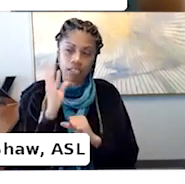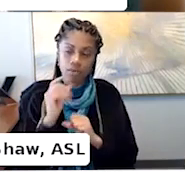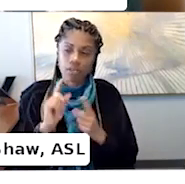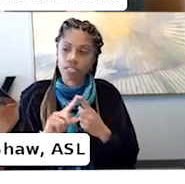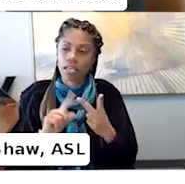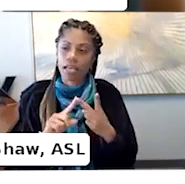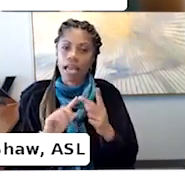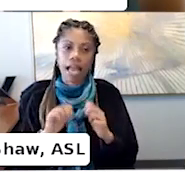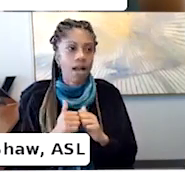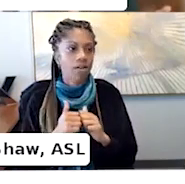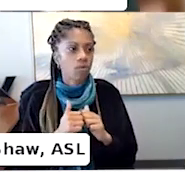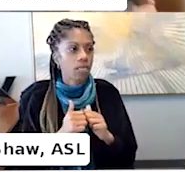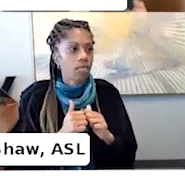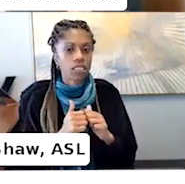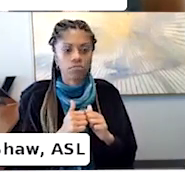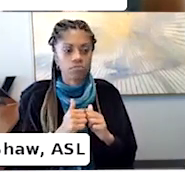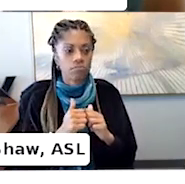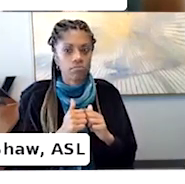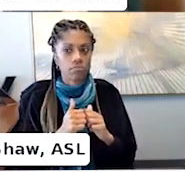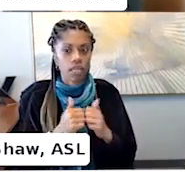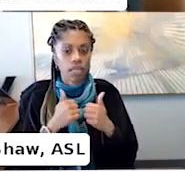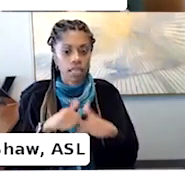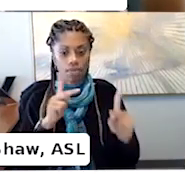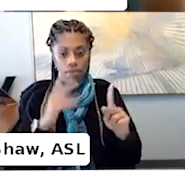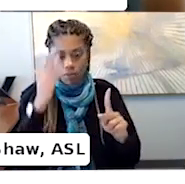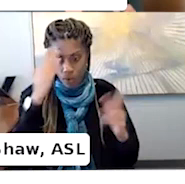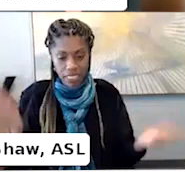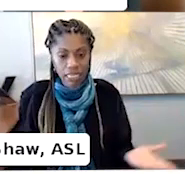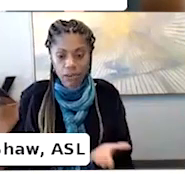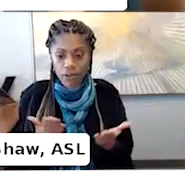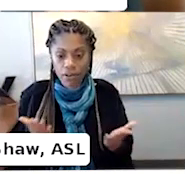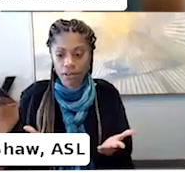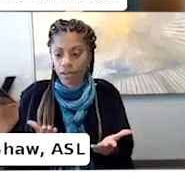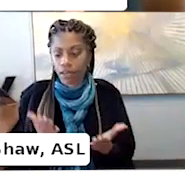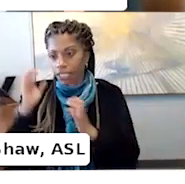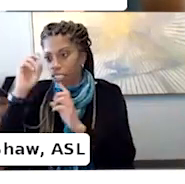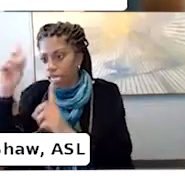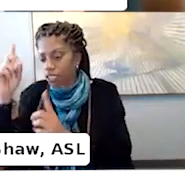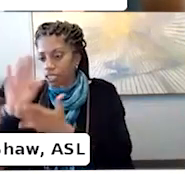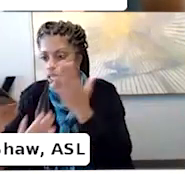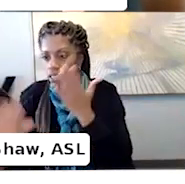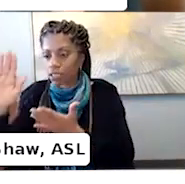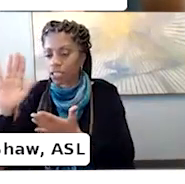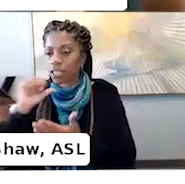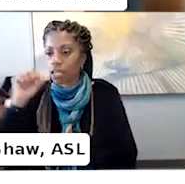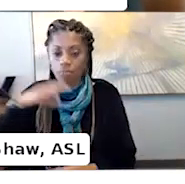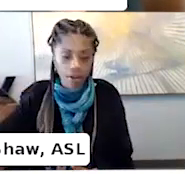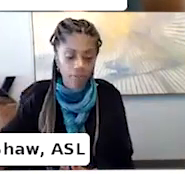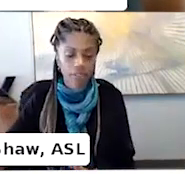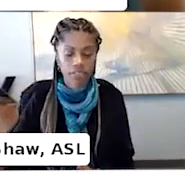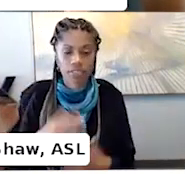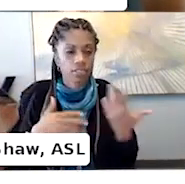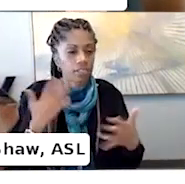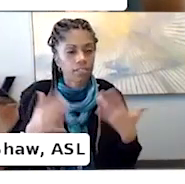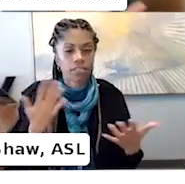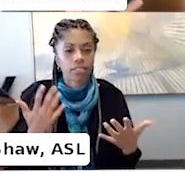experience to multiple kinds of partners, whether those are, large institutions, education institutions, nonprofits, foundations,